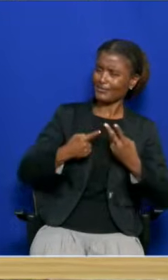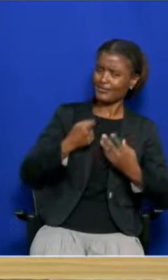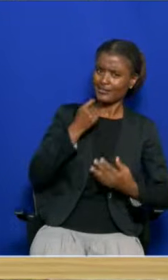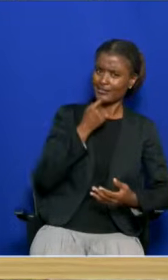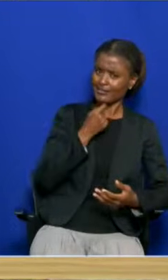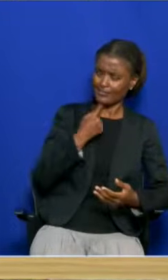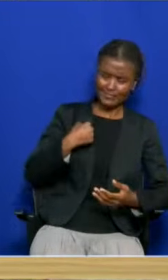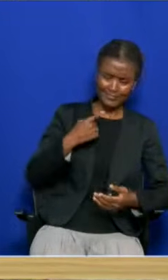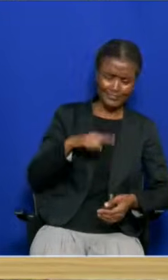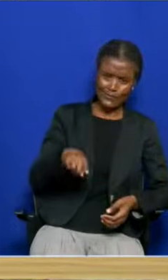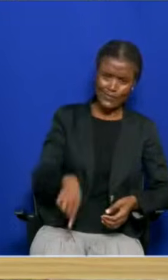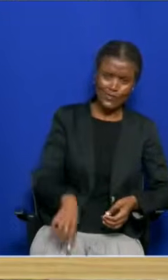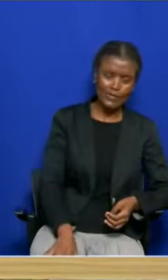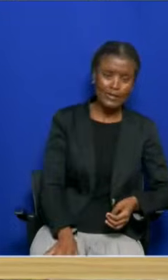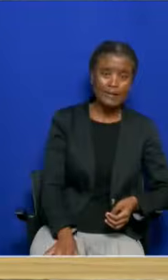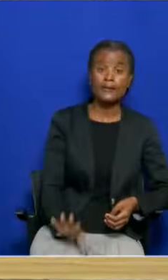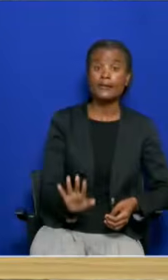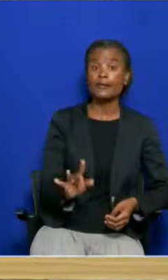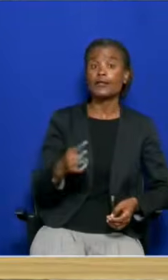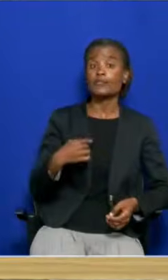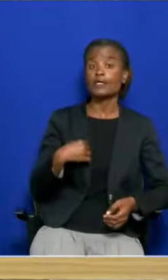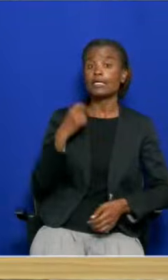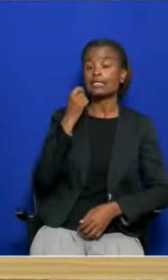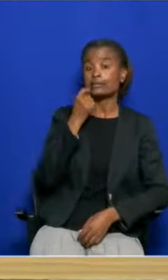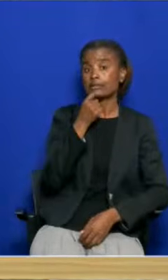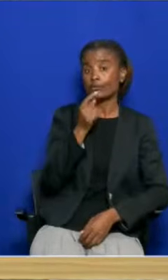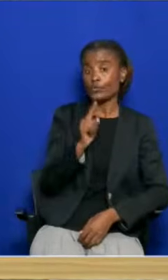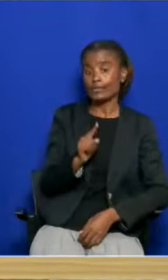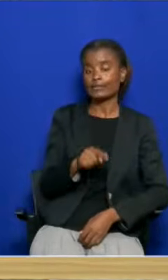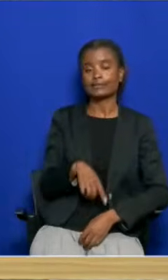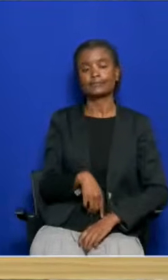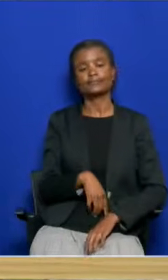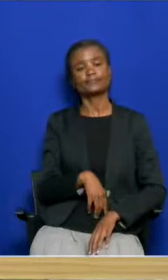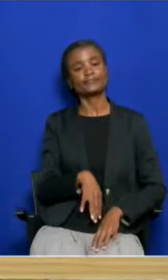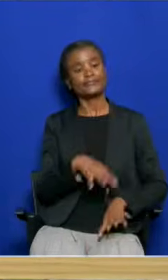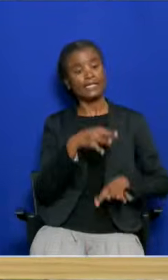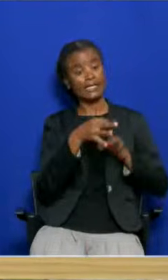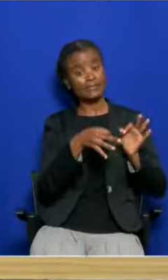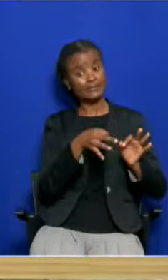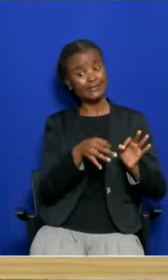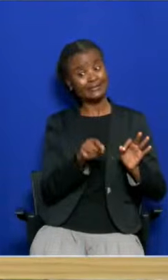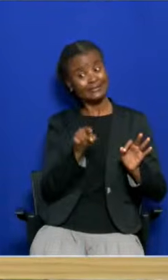said now, Mr. Zungu phoned me